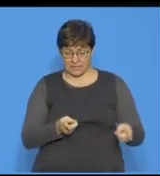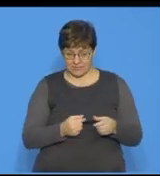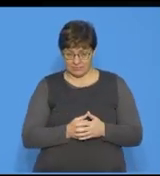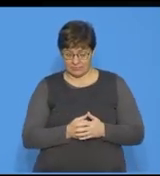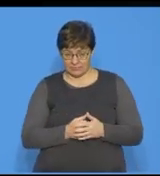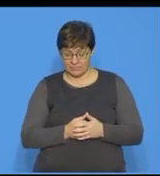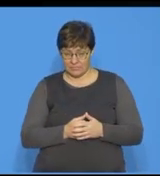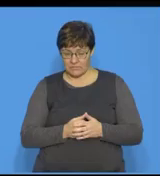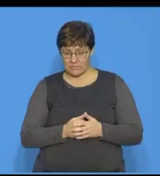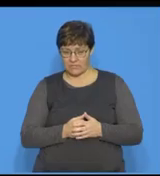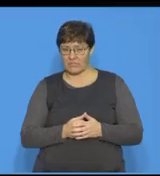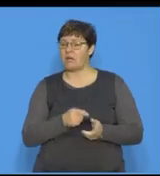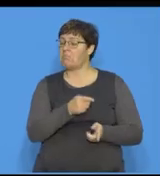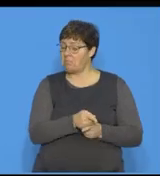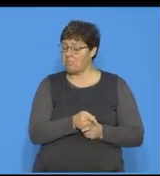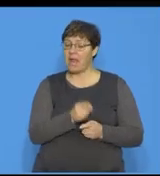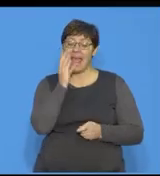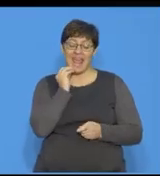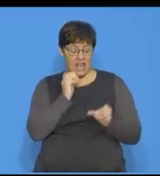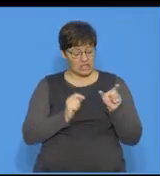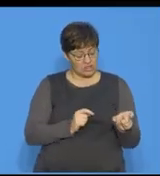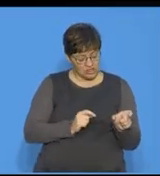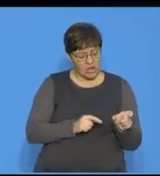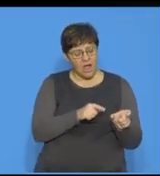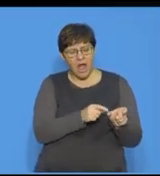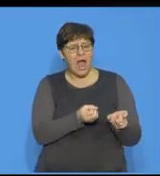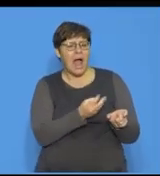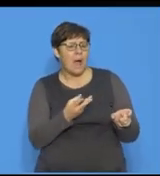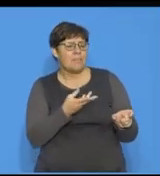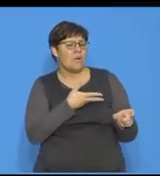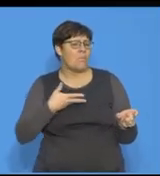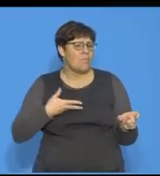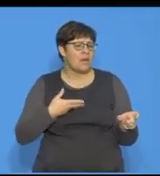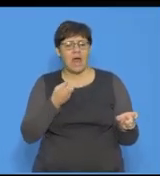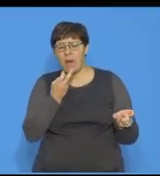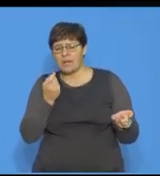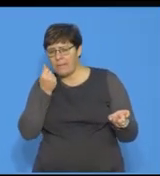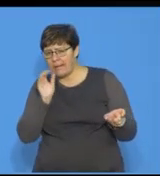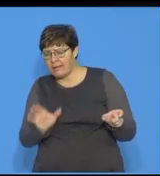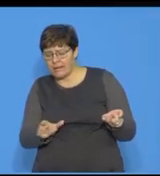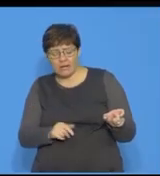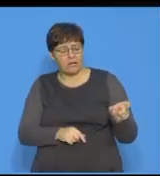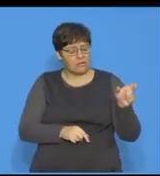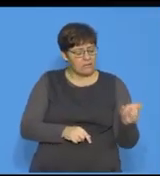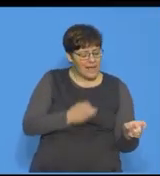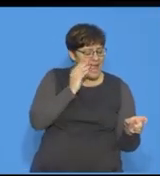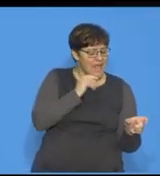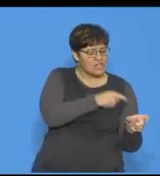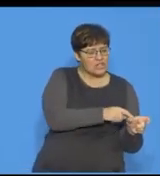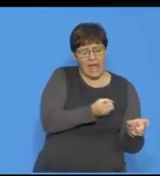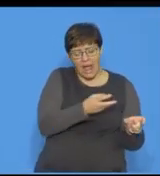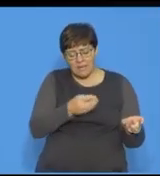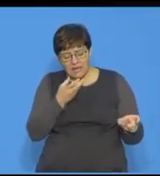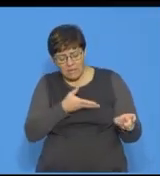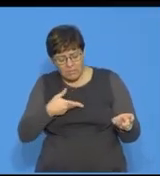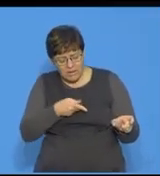of the population that is male or female, and the proportion is going to be